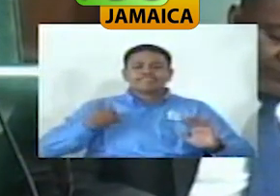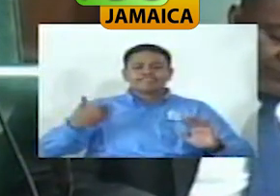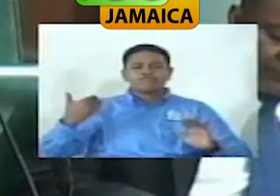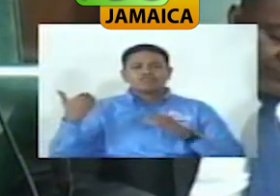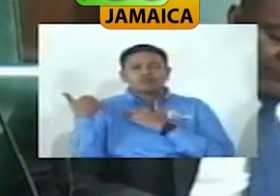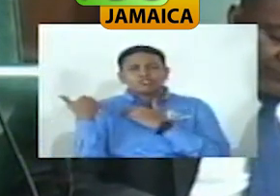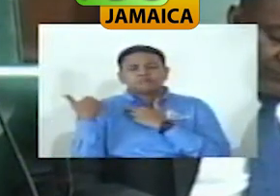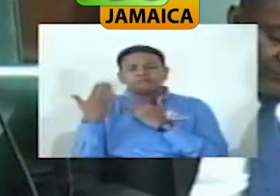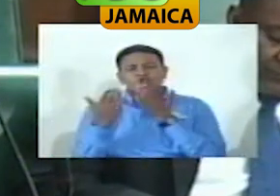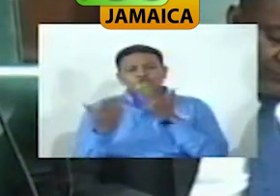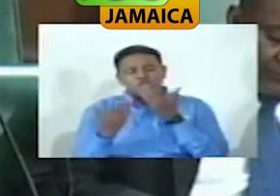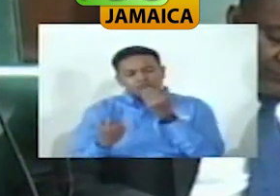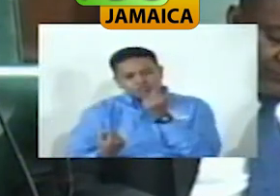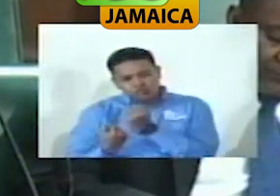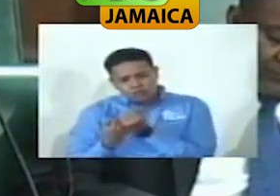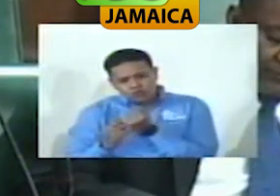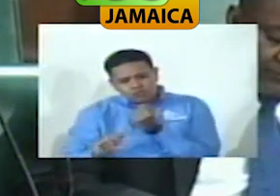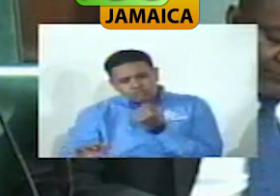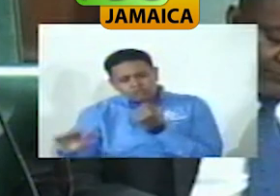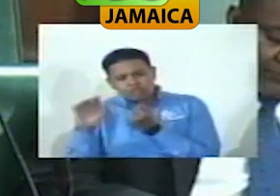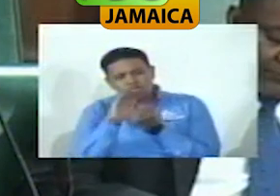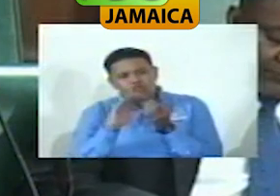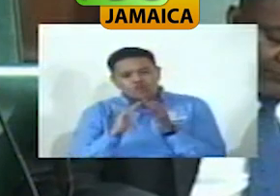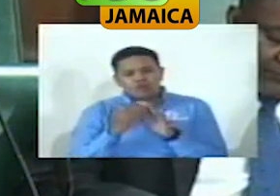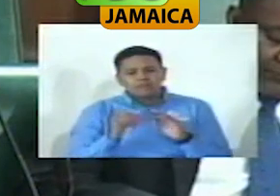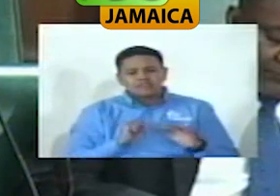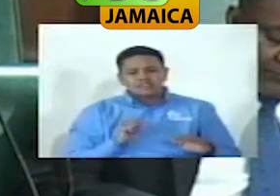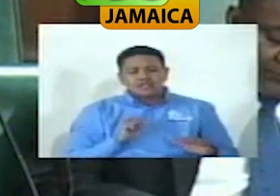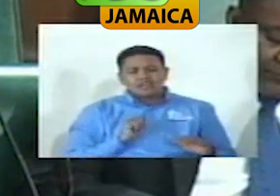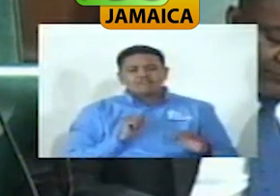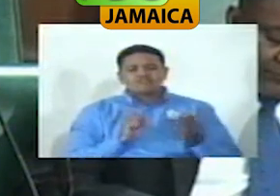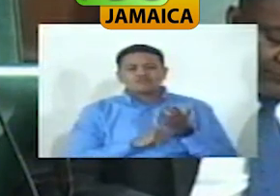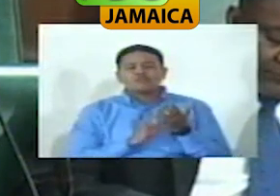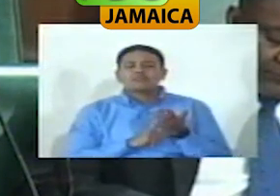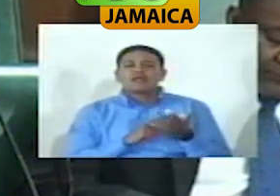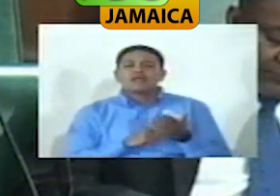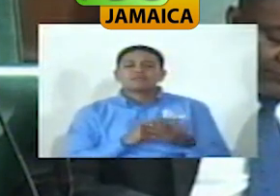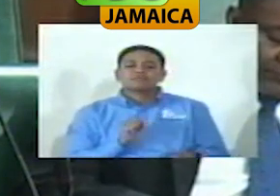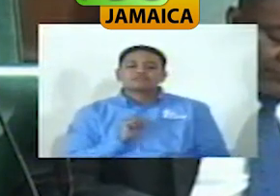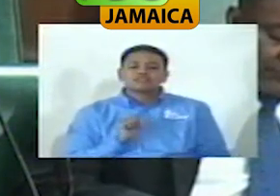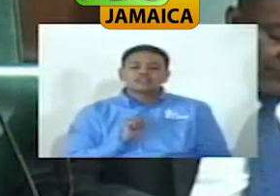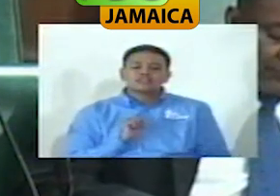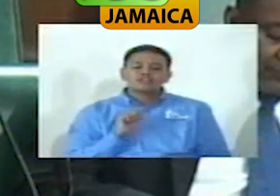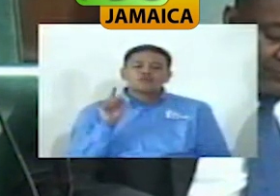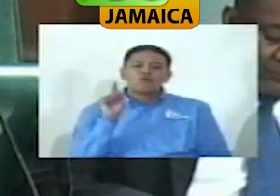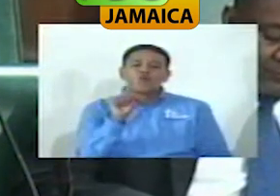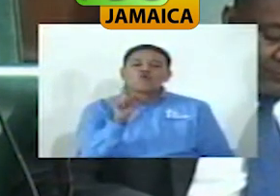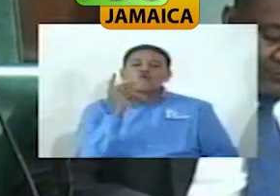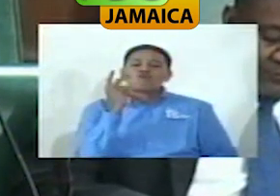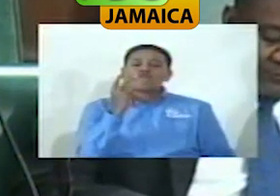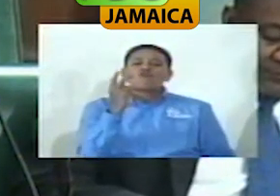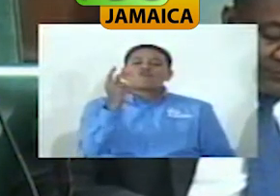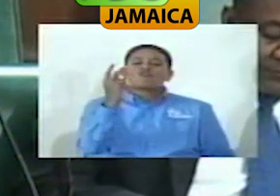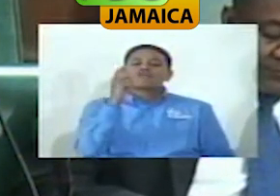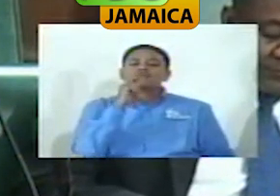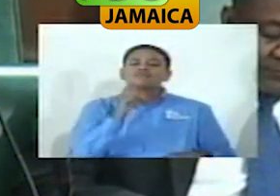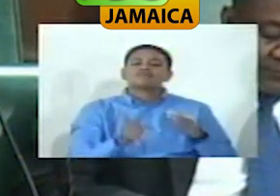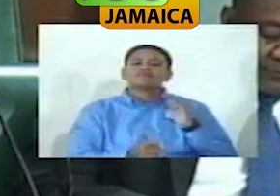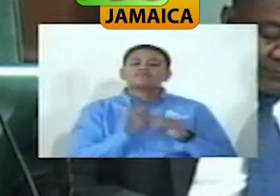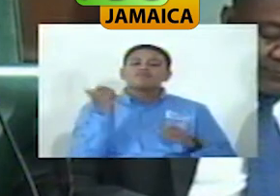to community. I would go on occasion to funerals of the